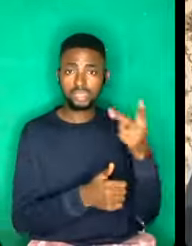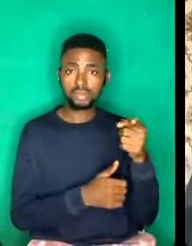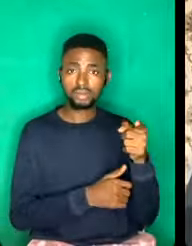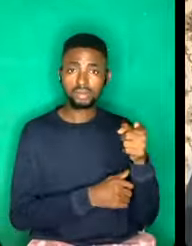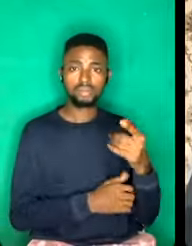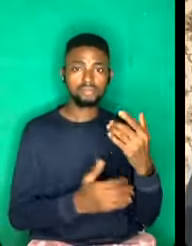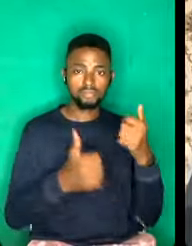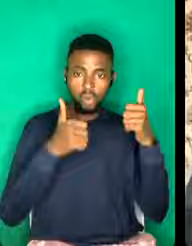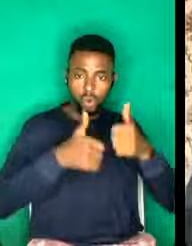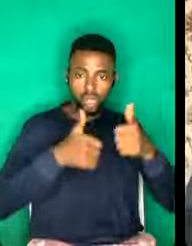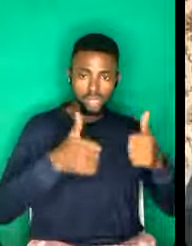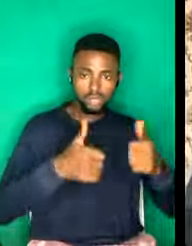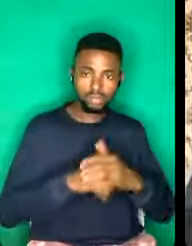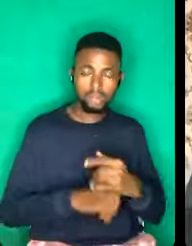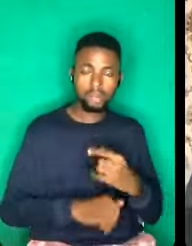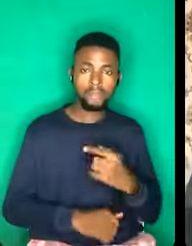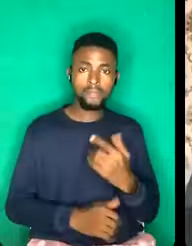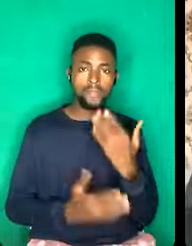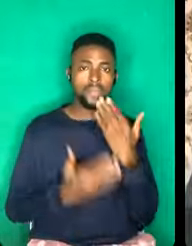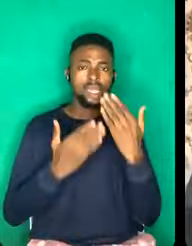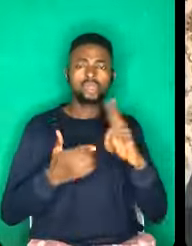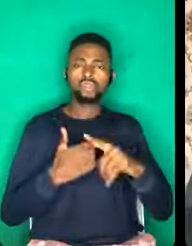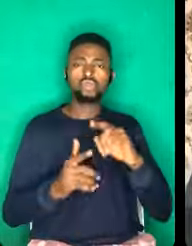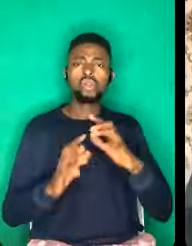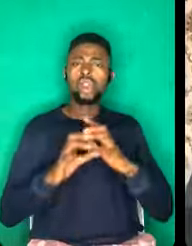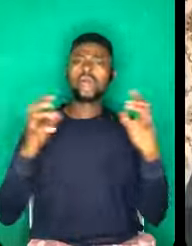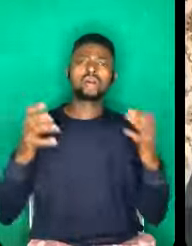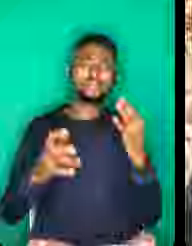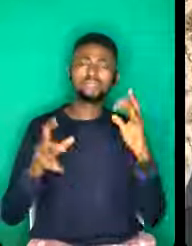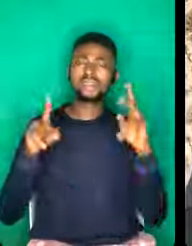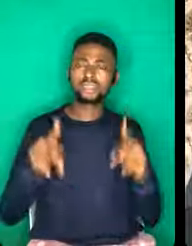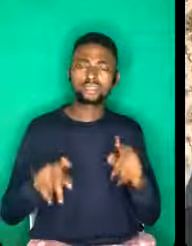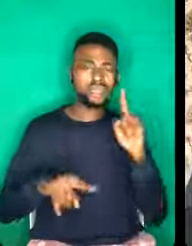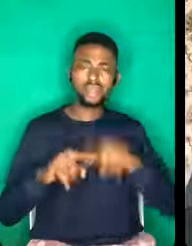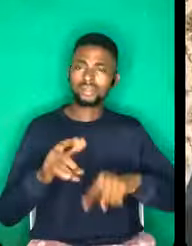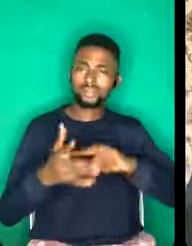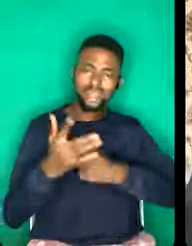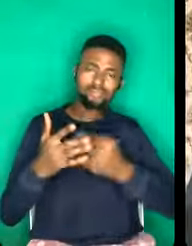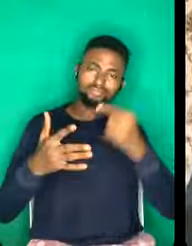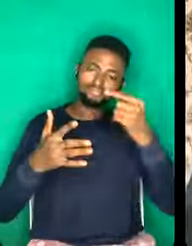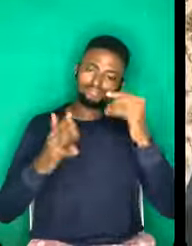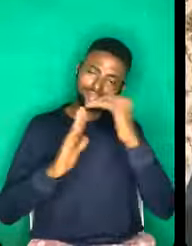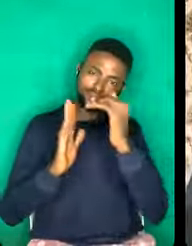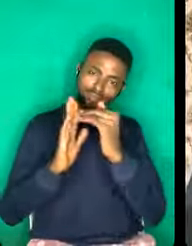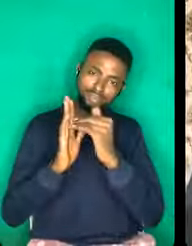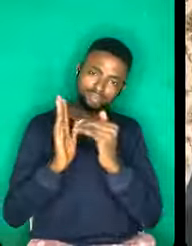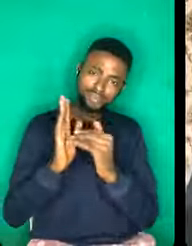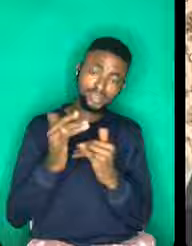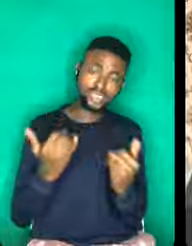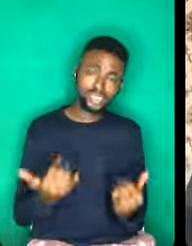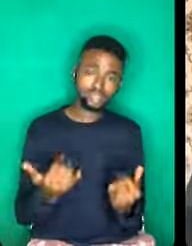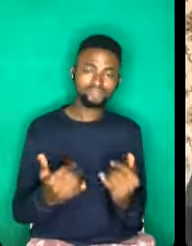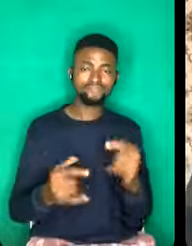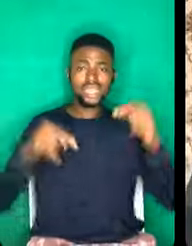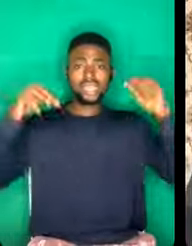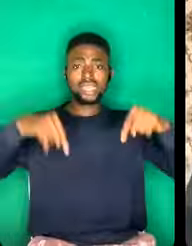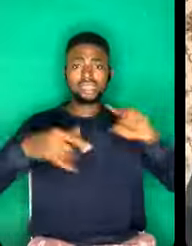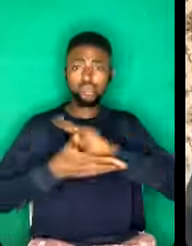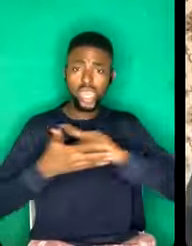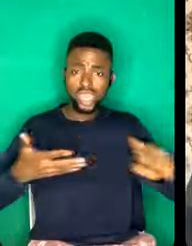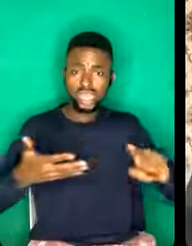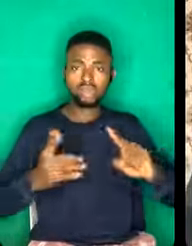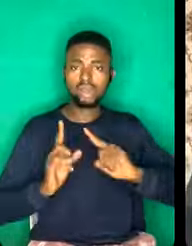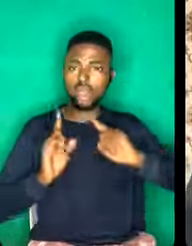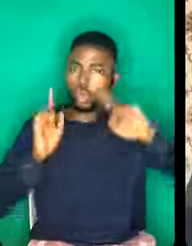done. Thank you to a lot of persons. I can't start naming right now, but I tell you, go out there this week. Let's celebrate the deaf culture. If